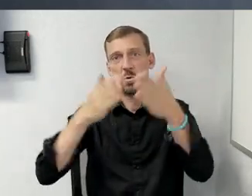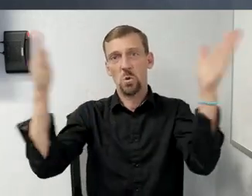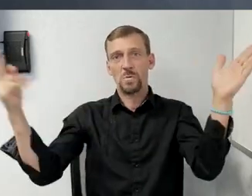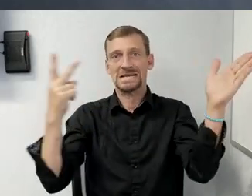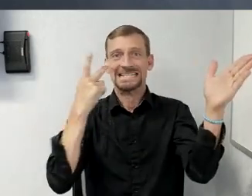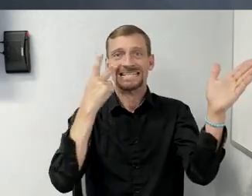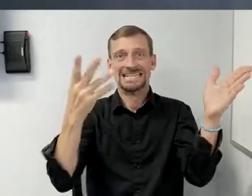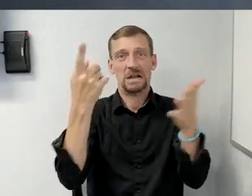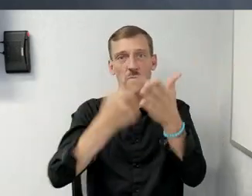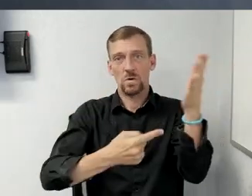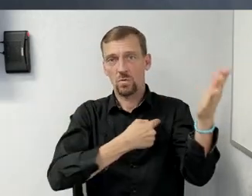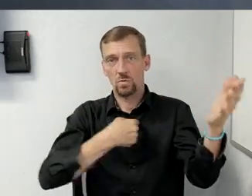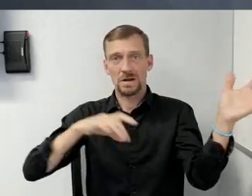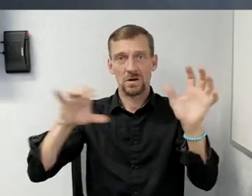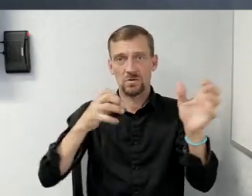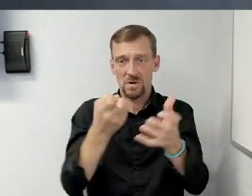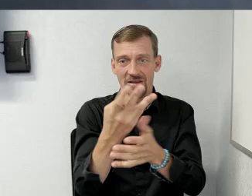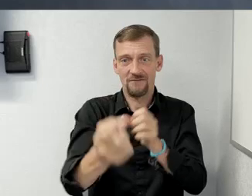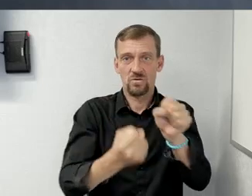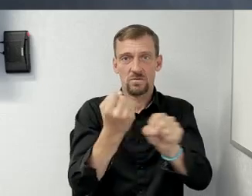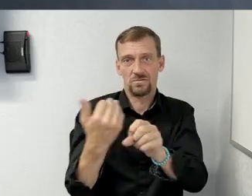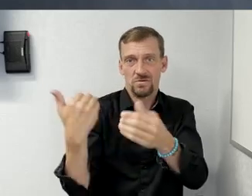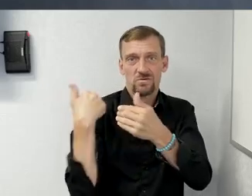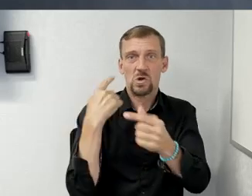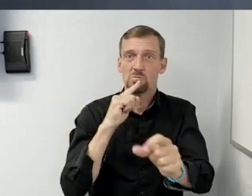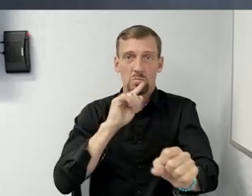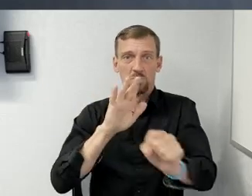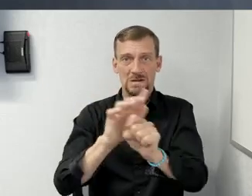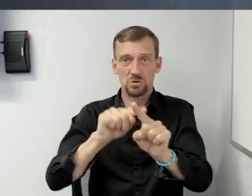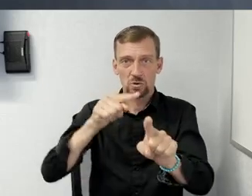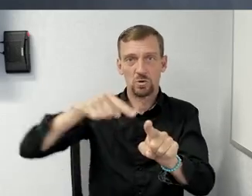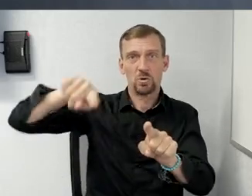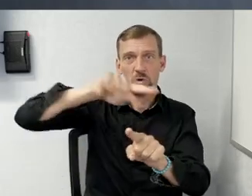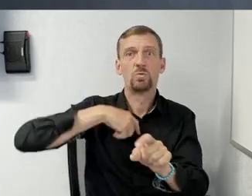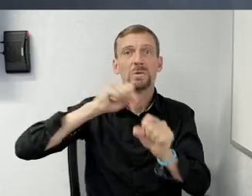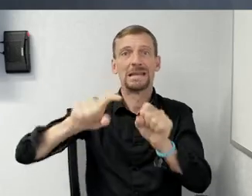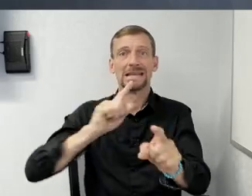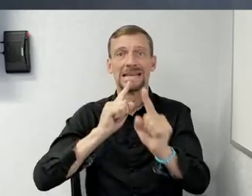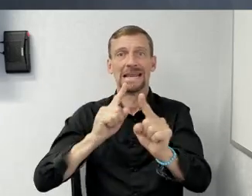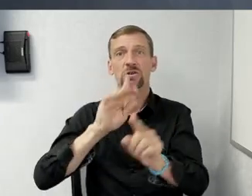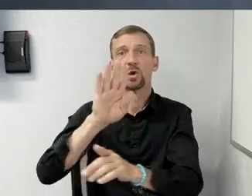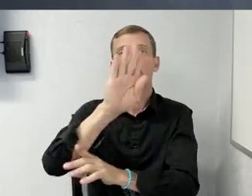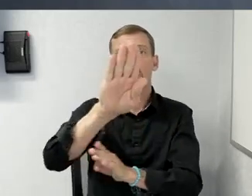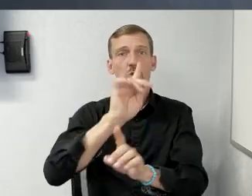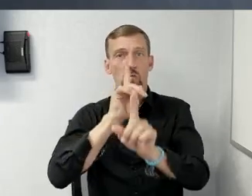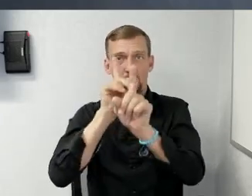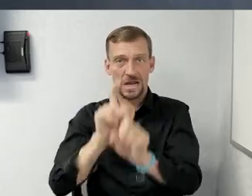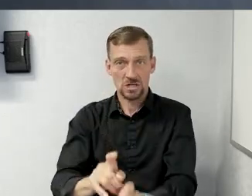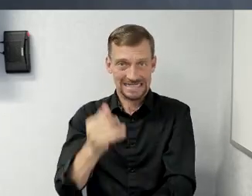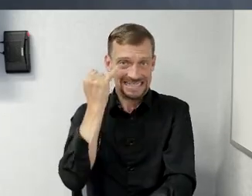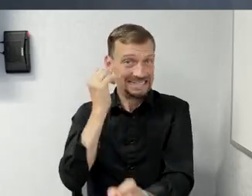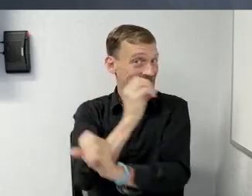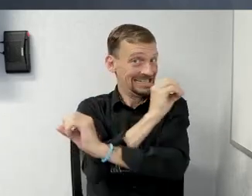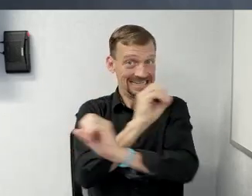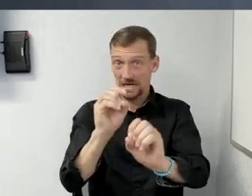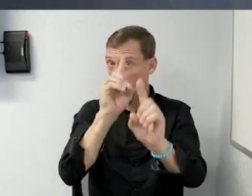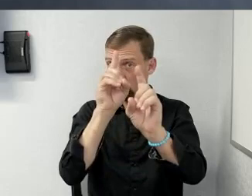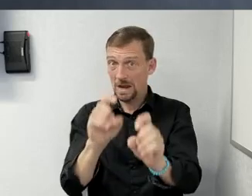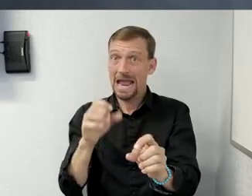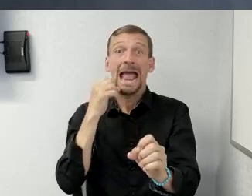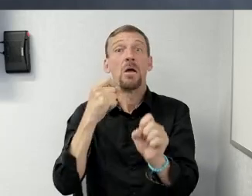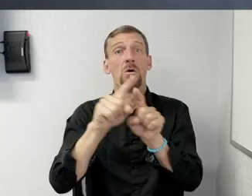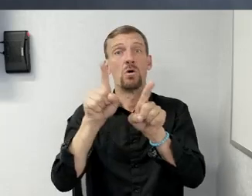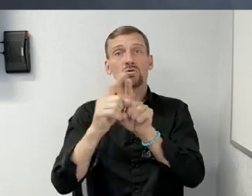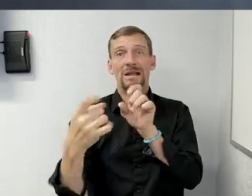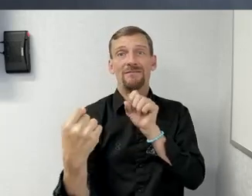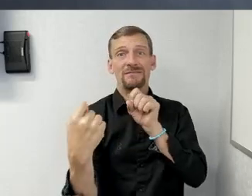few years ago that commitment, and we want to make sure that we are available to answer any questions that you may have and to hear